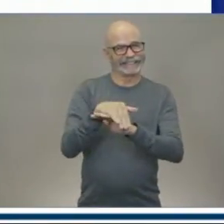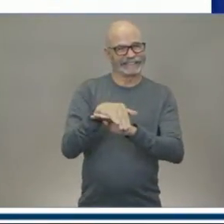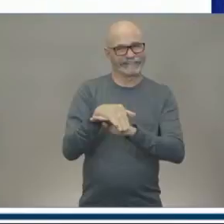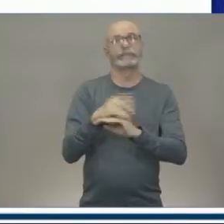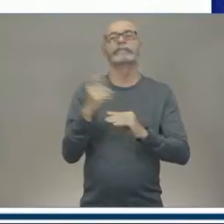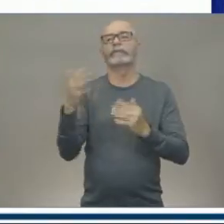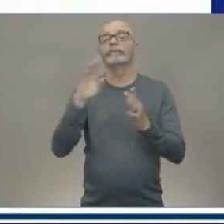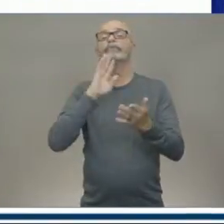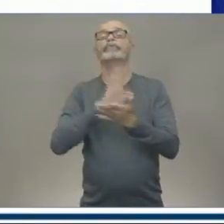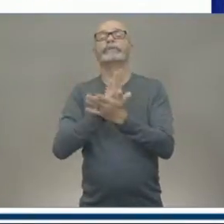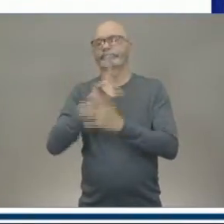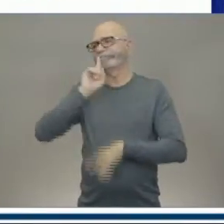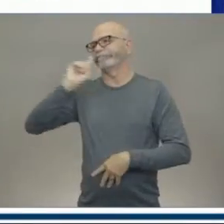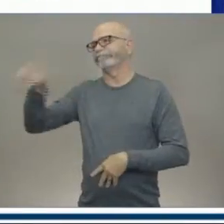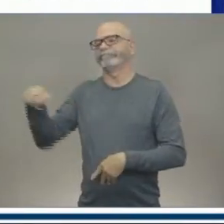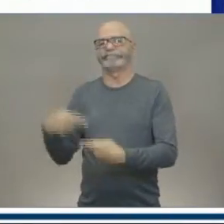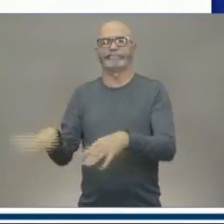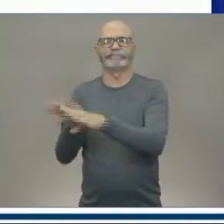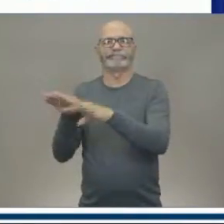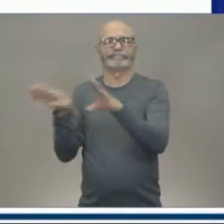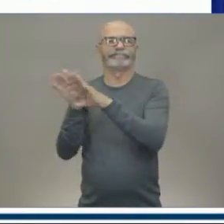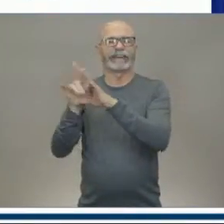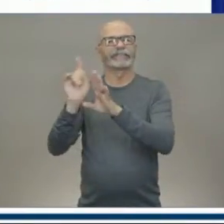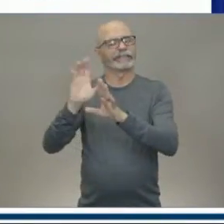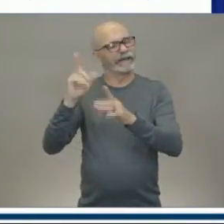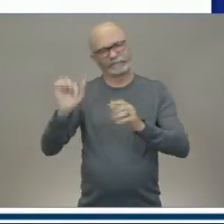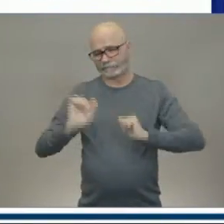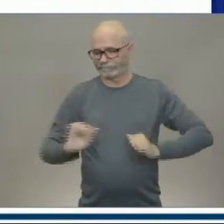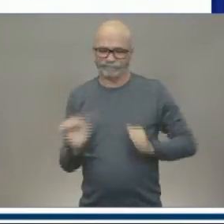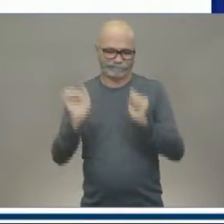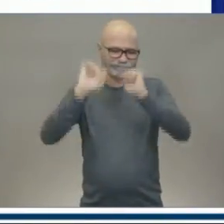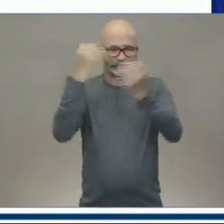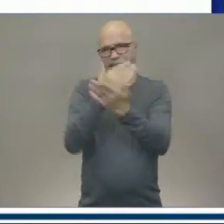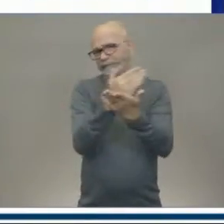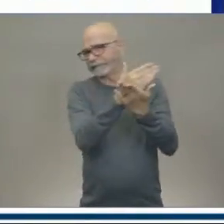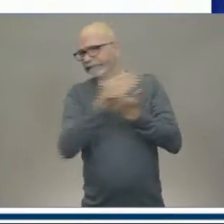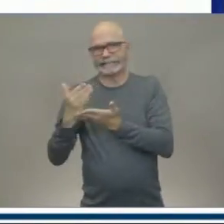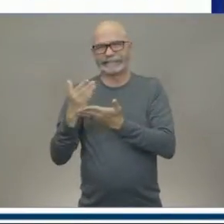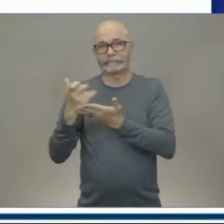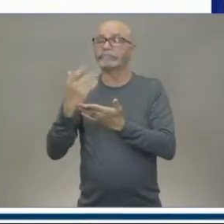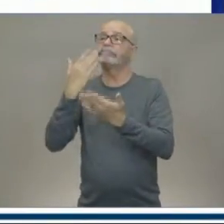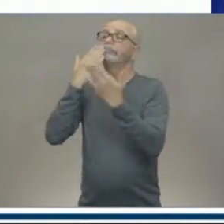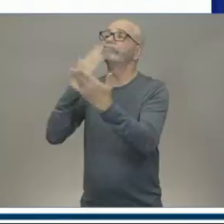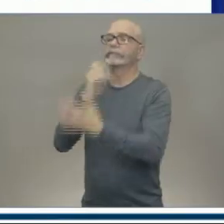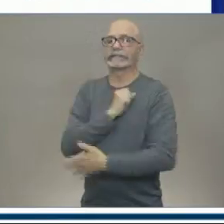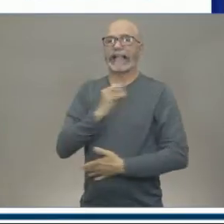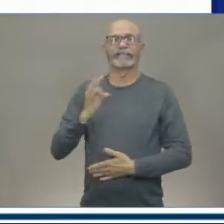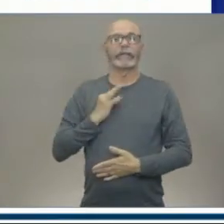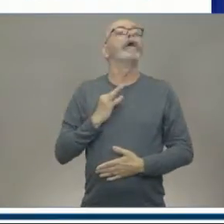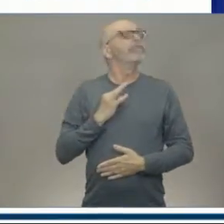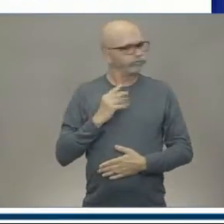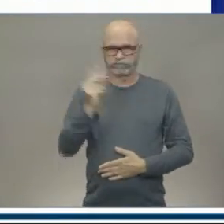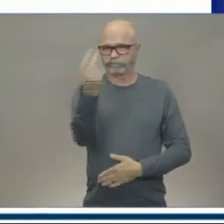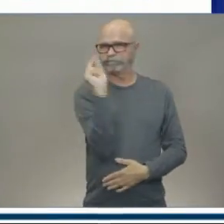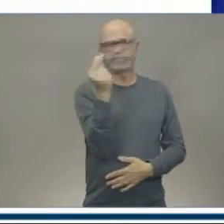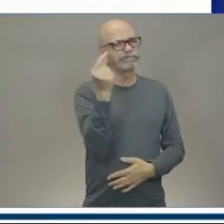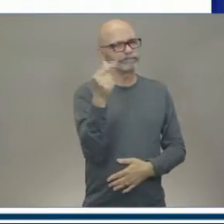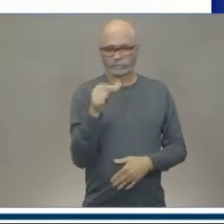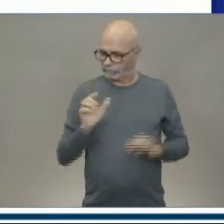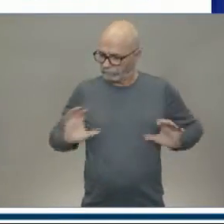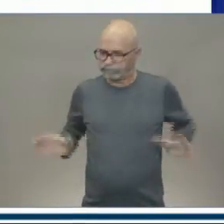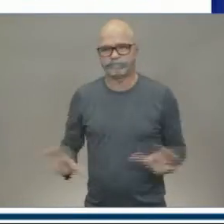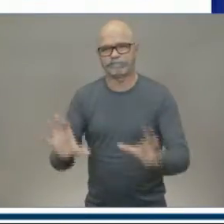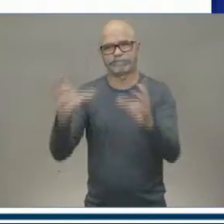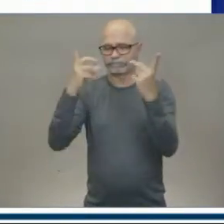for a deep clean, and I want to thank our operations team and our custodial staff for their quick response and their hard work to keep